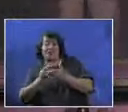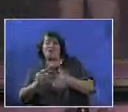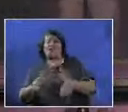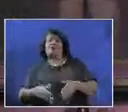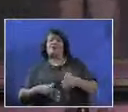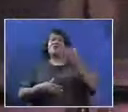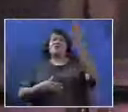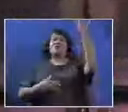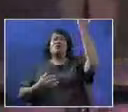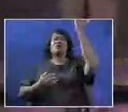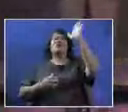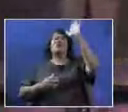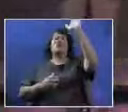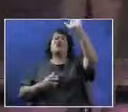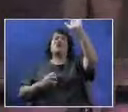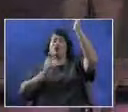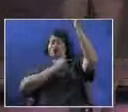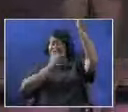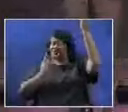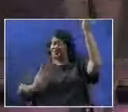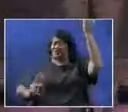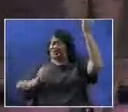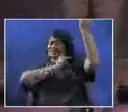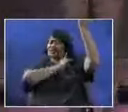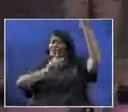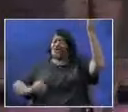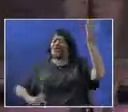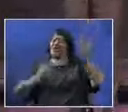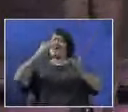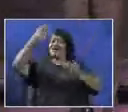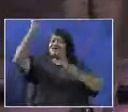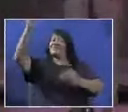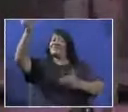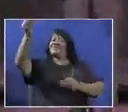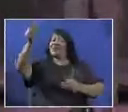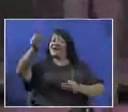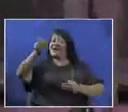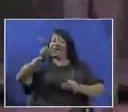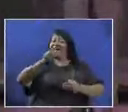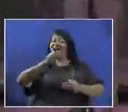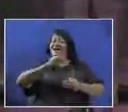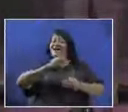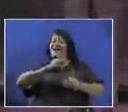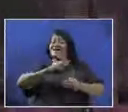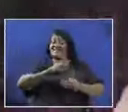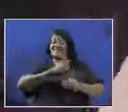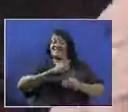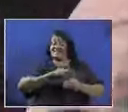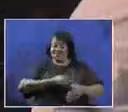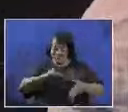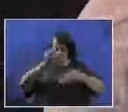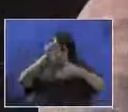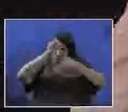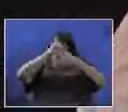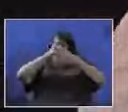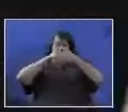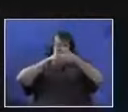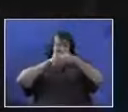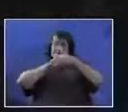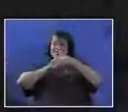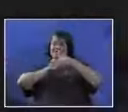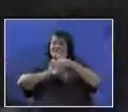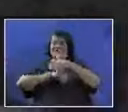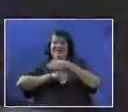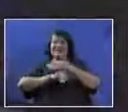the king. Come on, say, and you're invited to